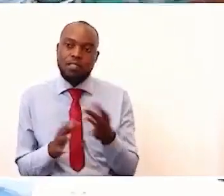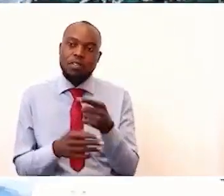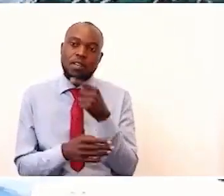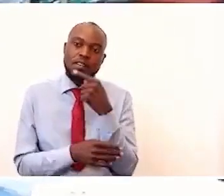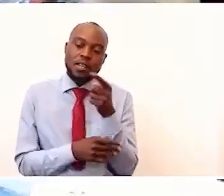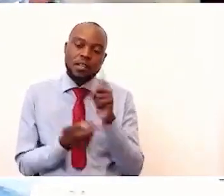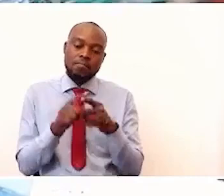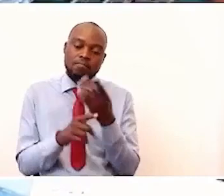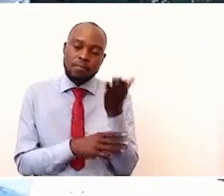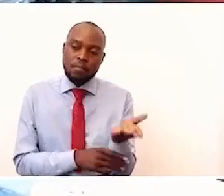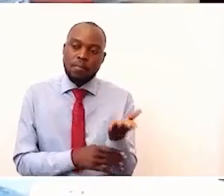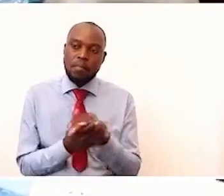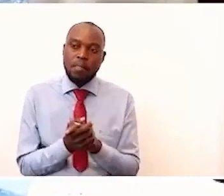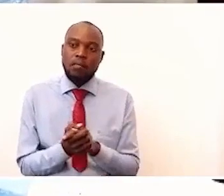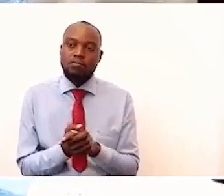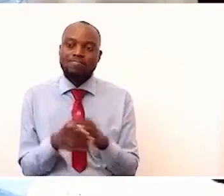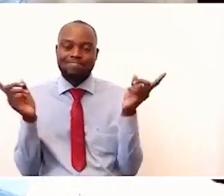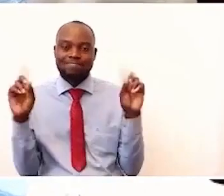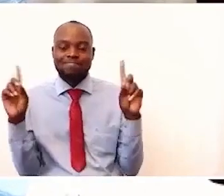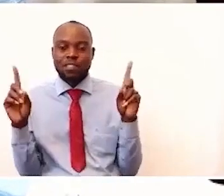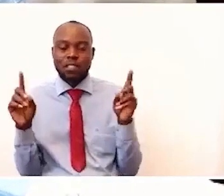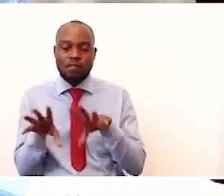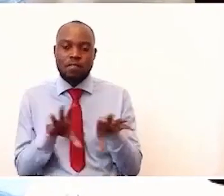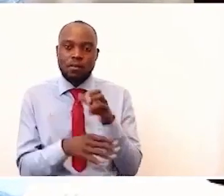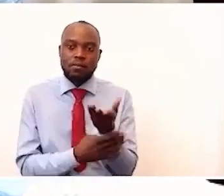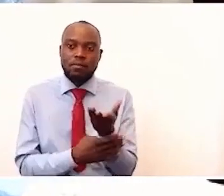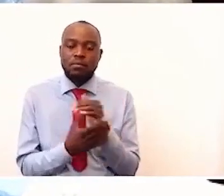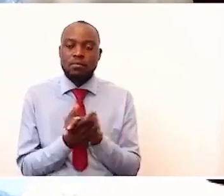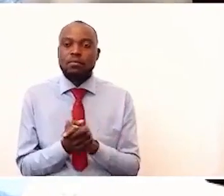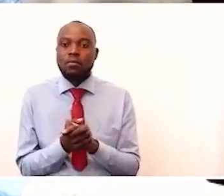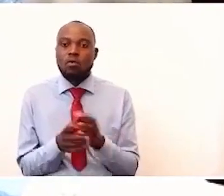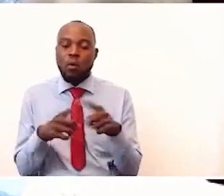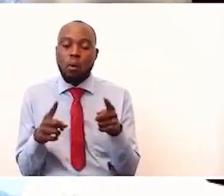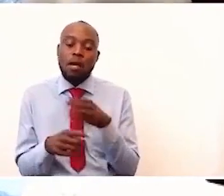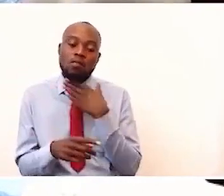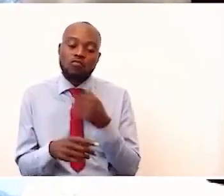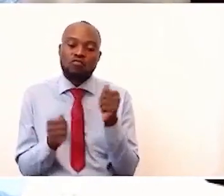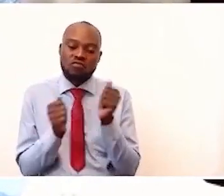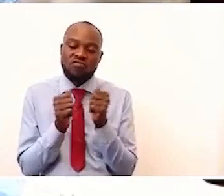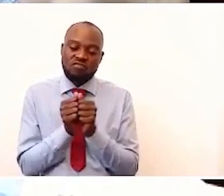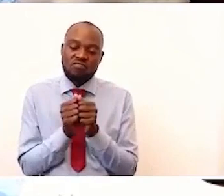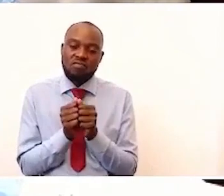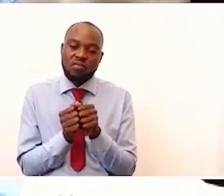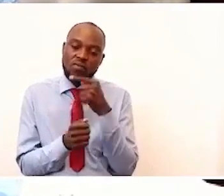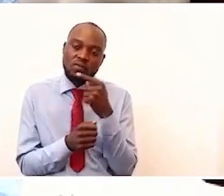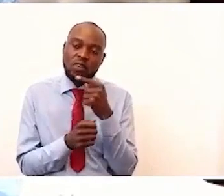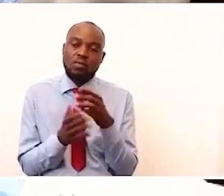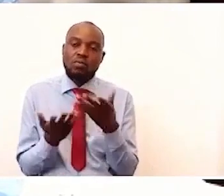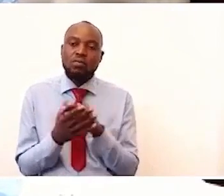He's a bit polite on saying internal factors. But I want to be more bold and say,